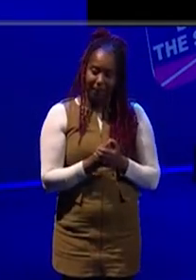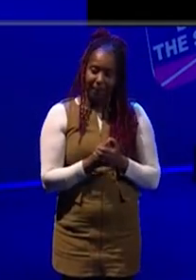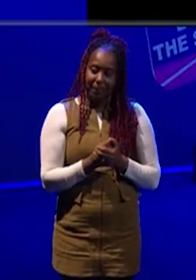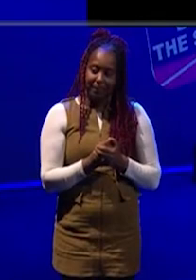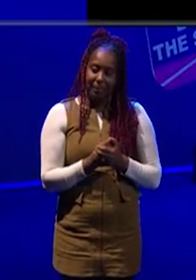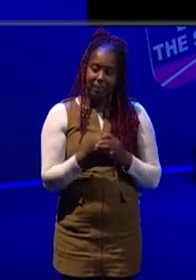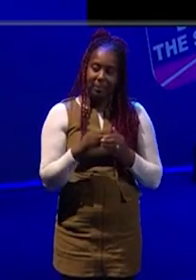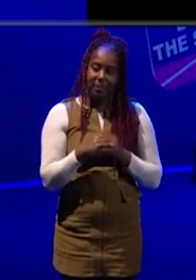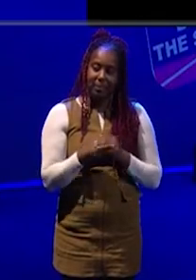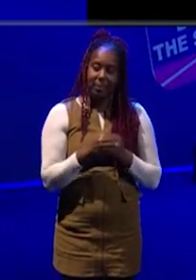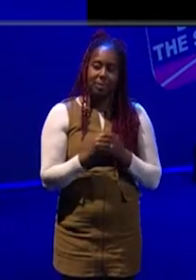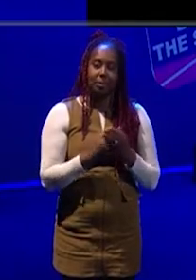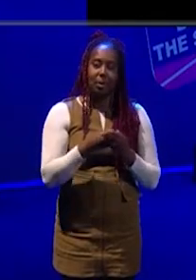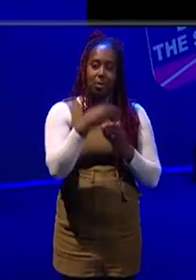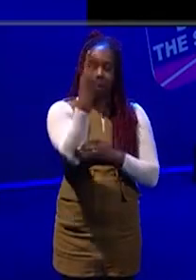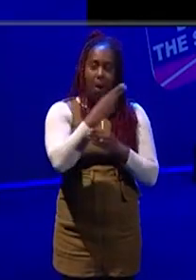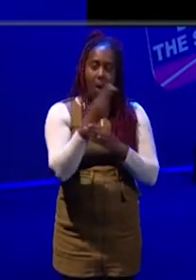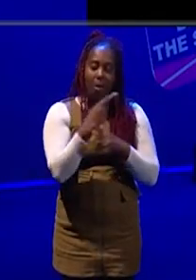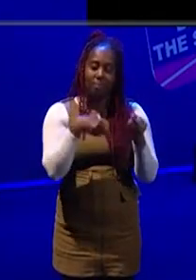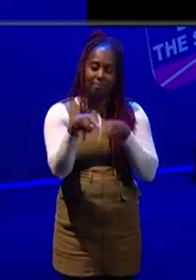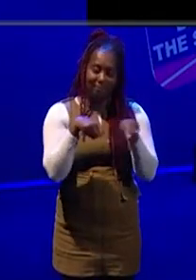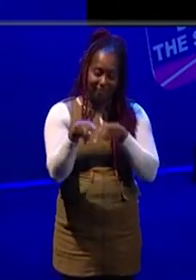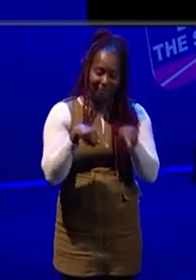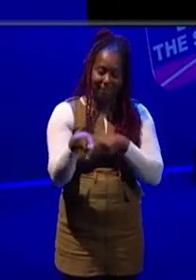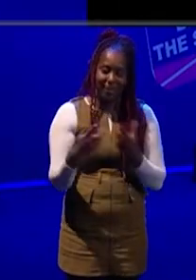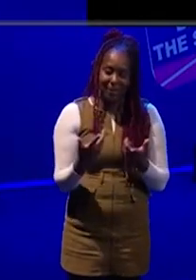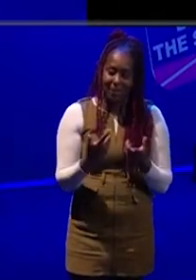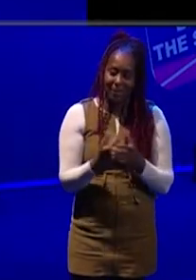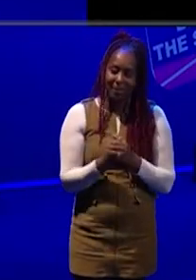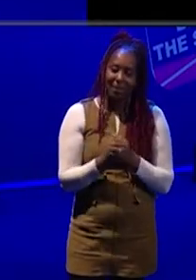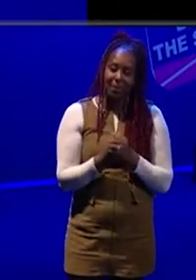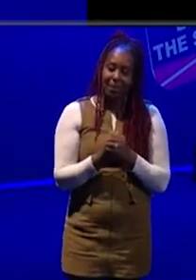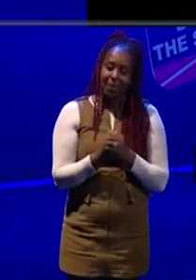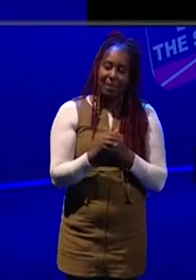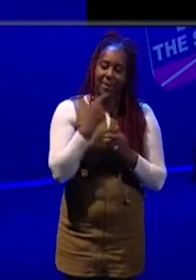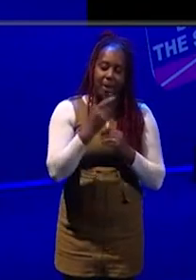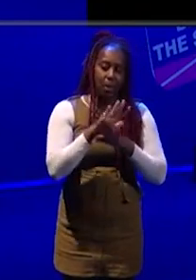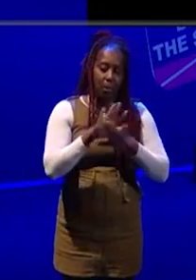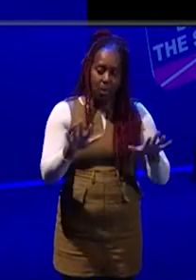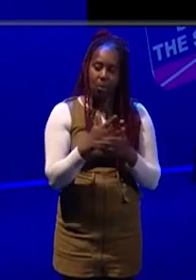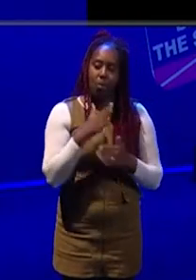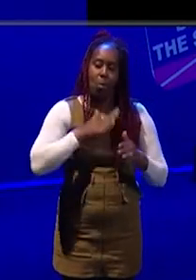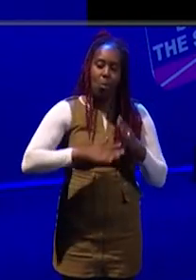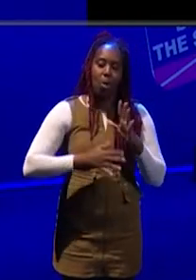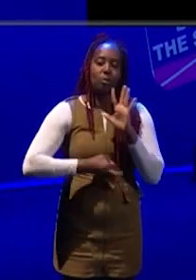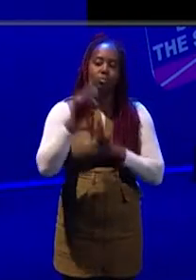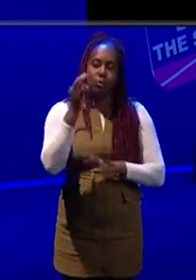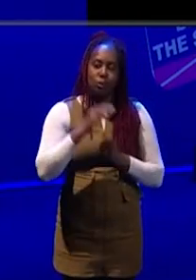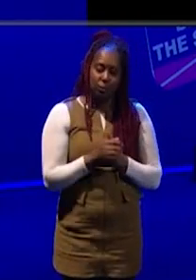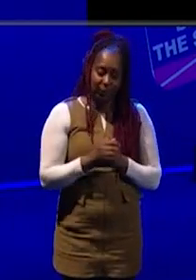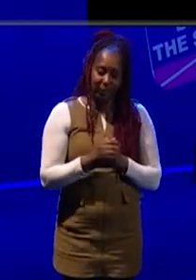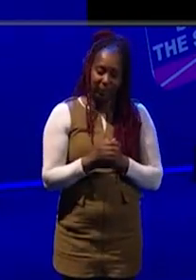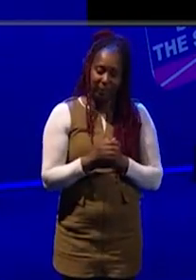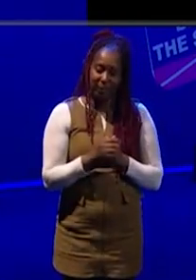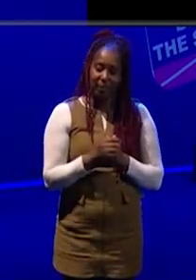can season this fall, and we're continuing that into the spring season. it's very much an experiment. We're still trying